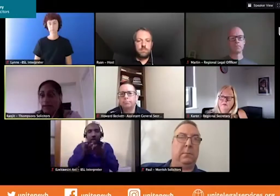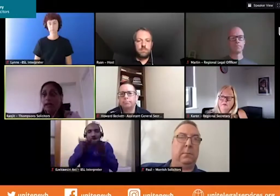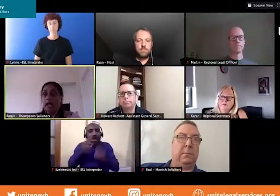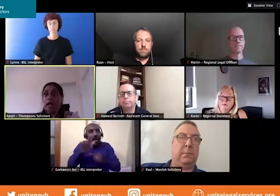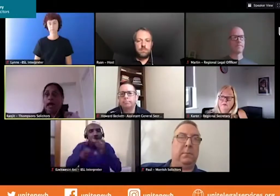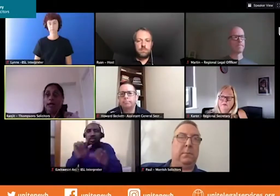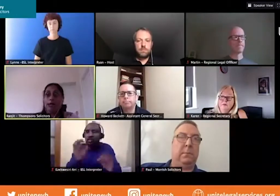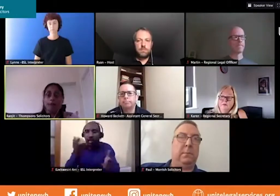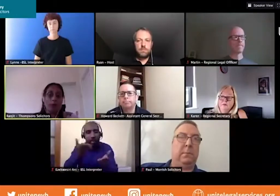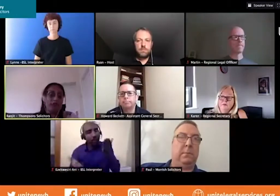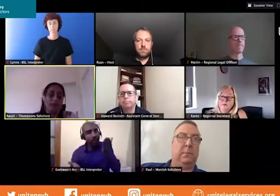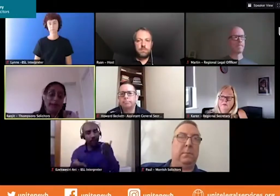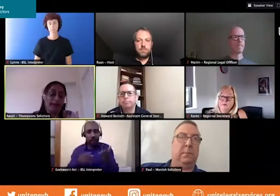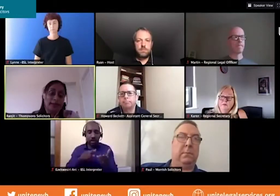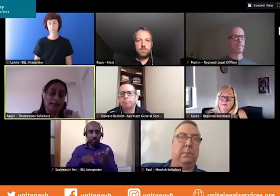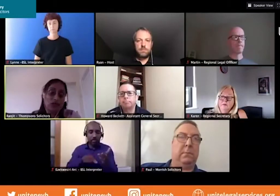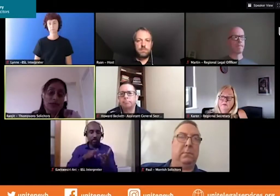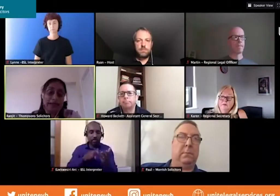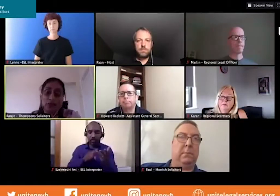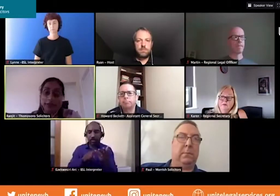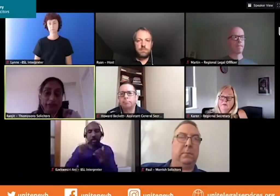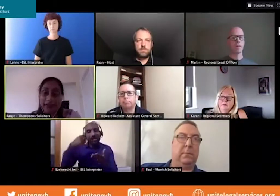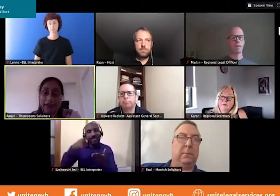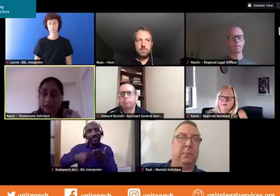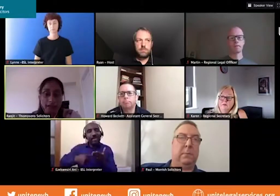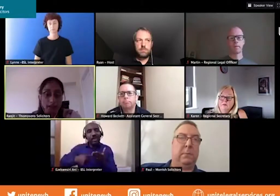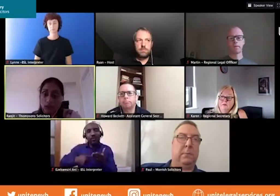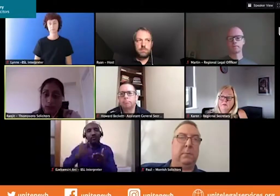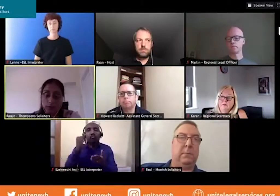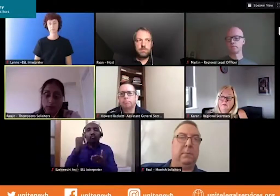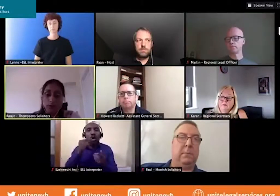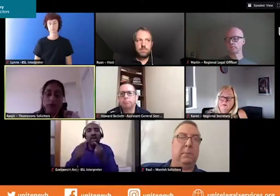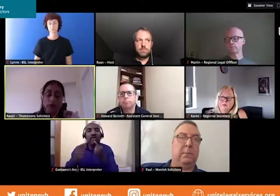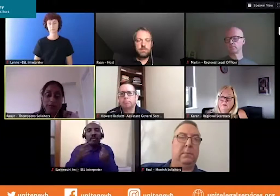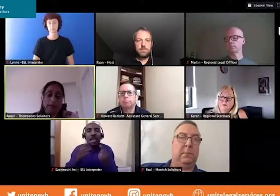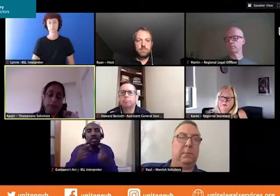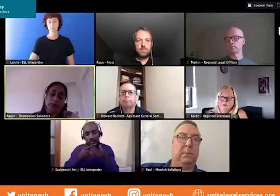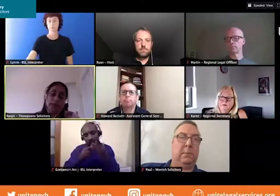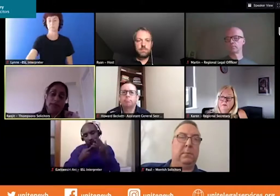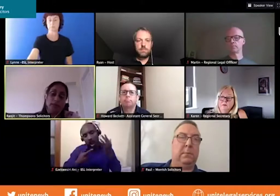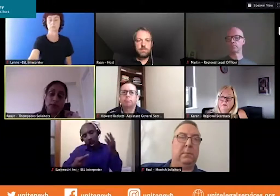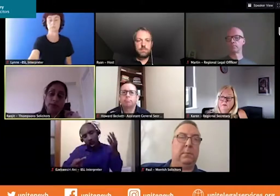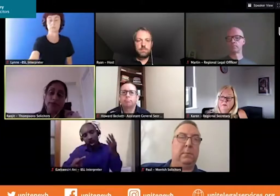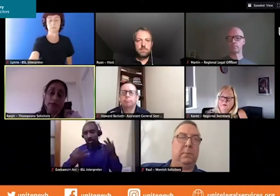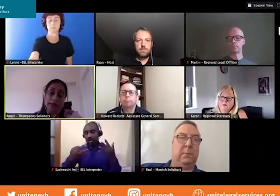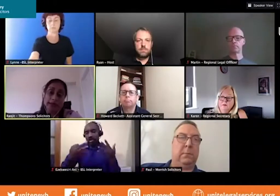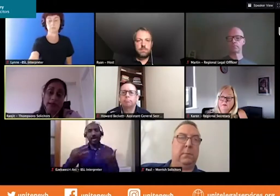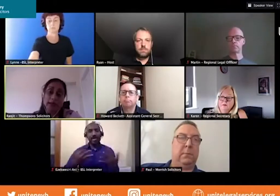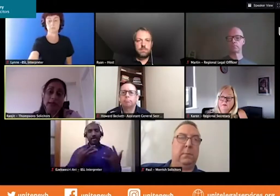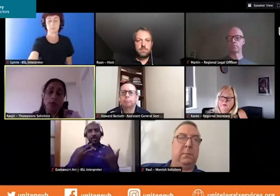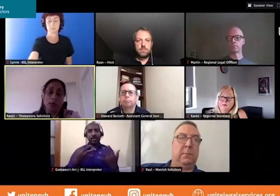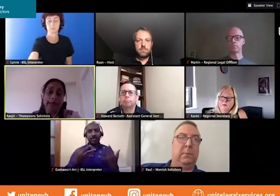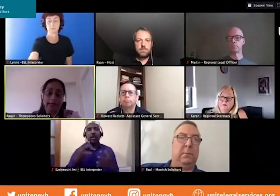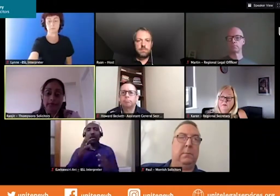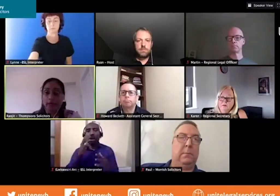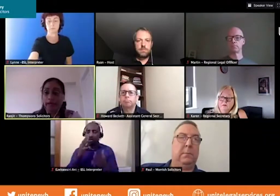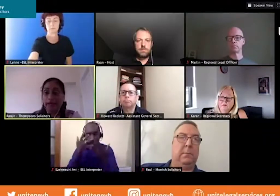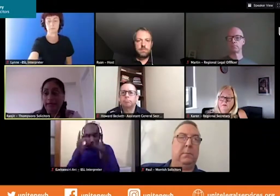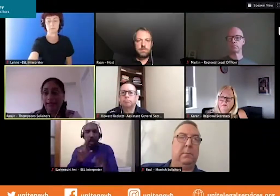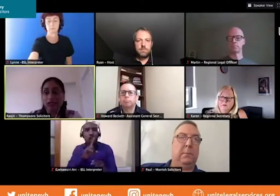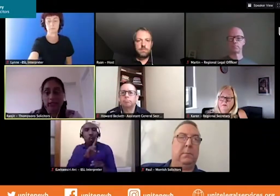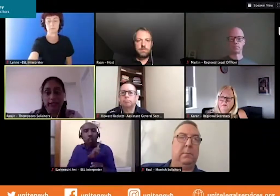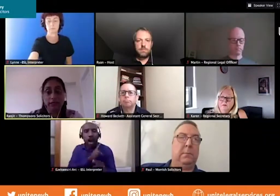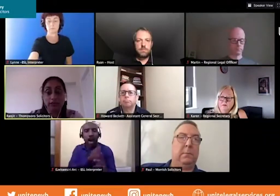process, where they've based their decision on incorrect facts, and so on. So it's really important that we look at the reasons why the employer